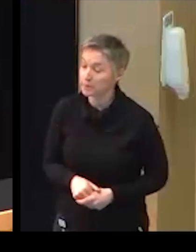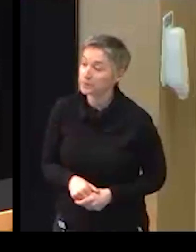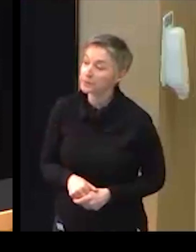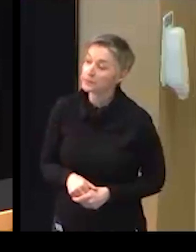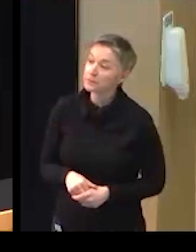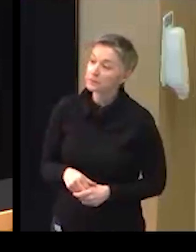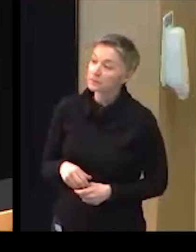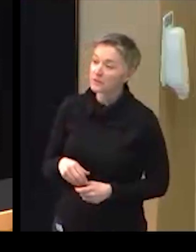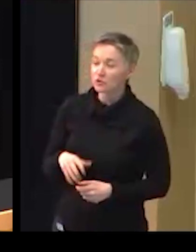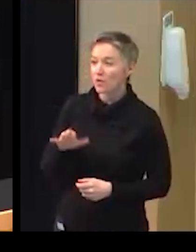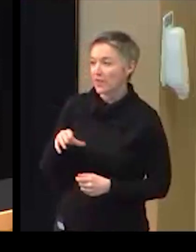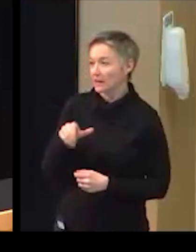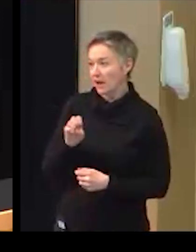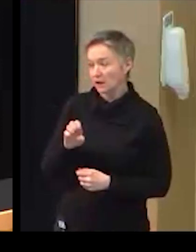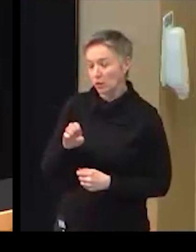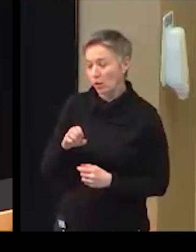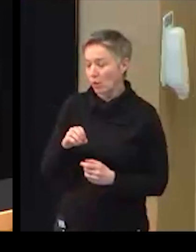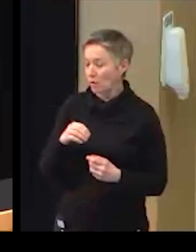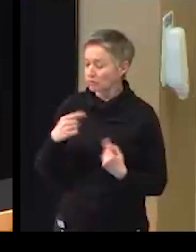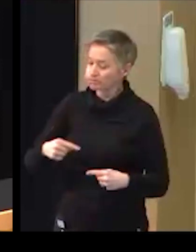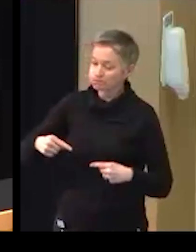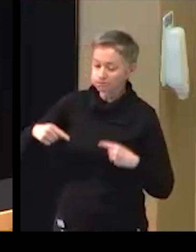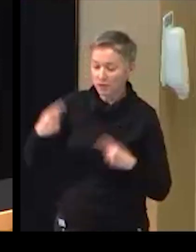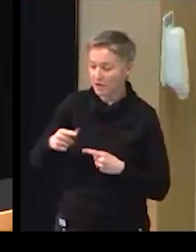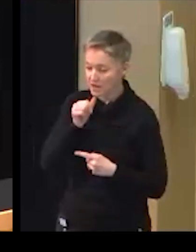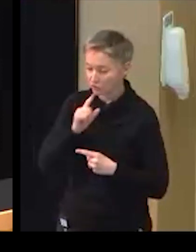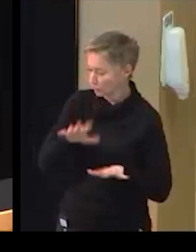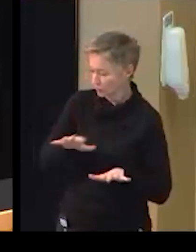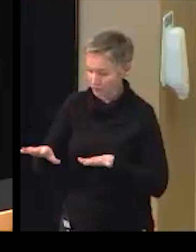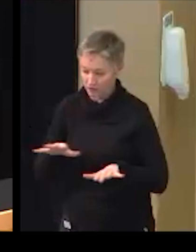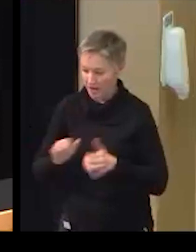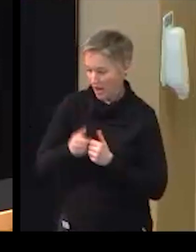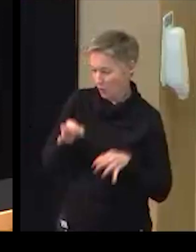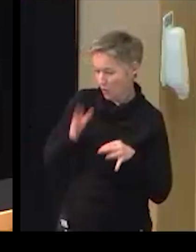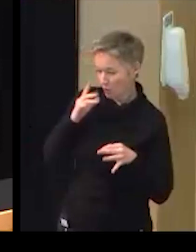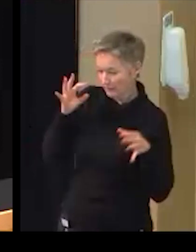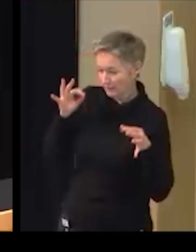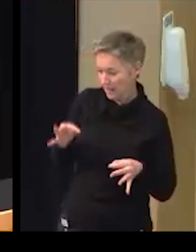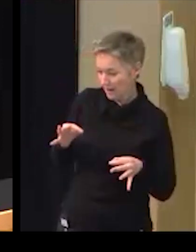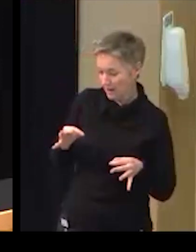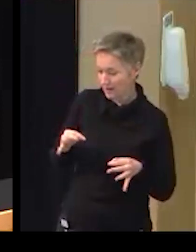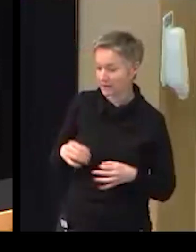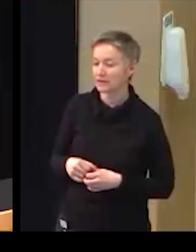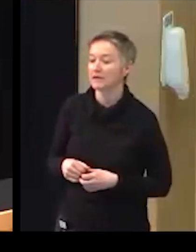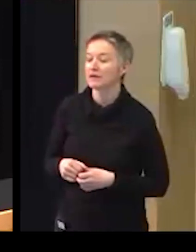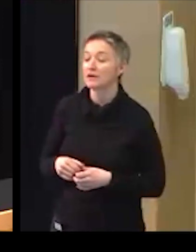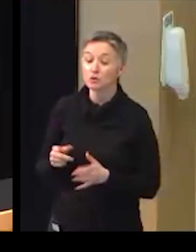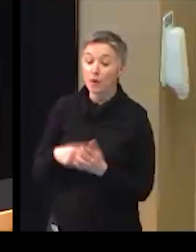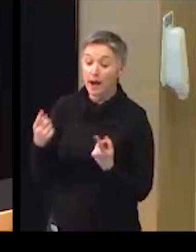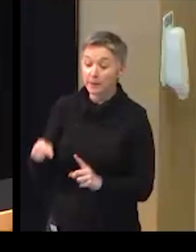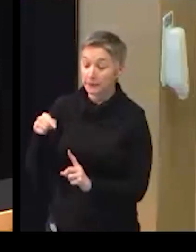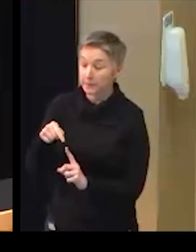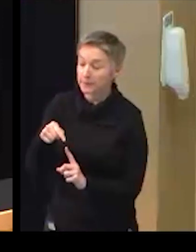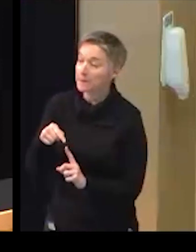was very controversial whether this would be decided in favor of the worker or not, but was. What happened was